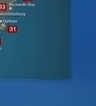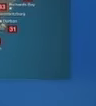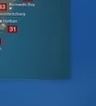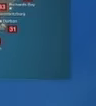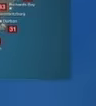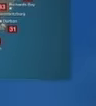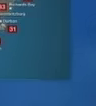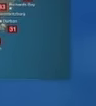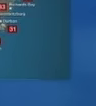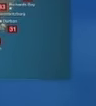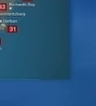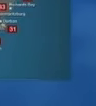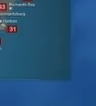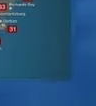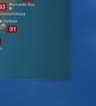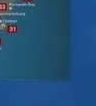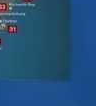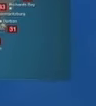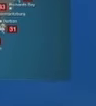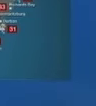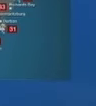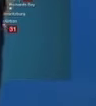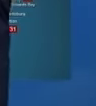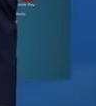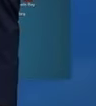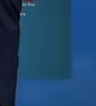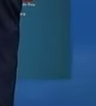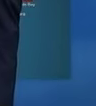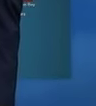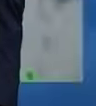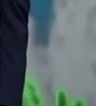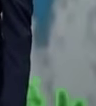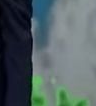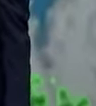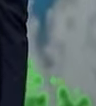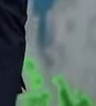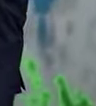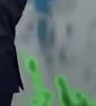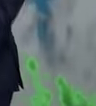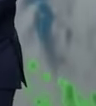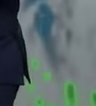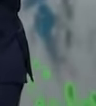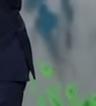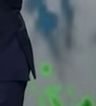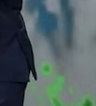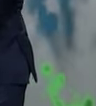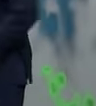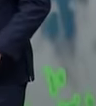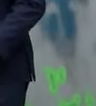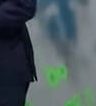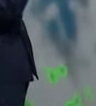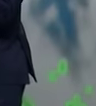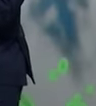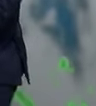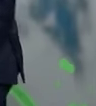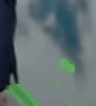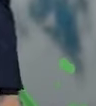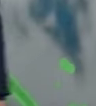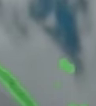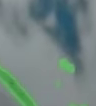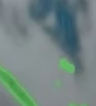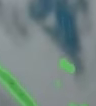Christmas day for much of the country's interior, with a heat wave in place over the region, and that continues into your day of goodwill. While over